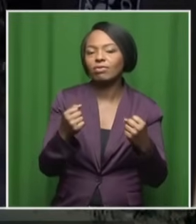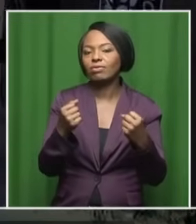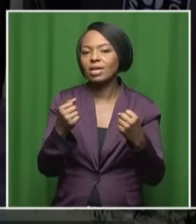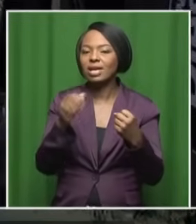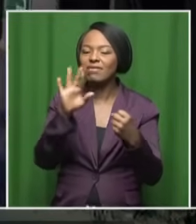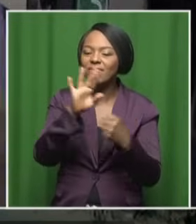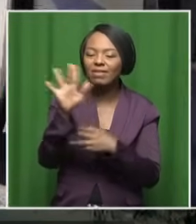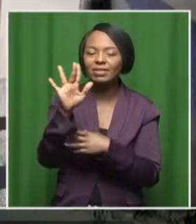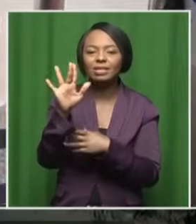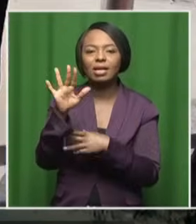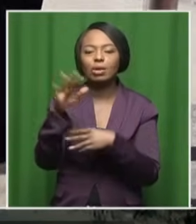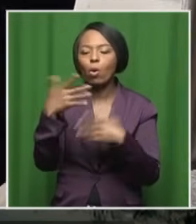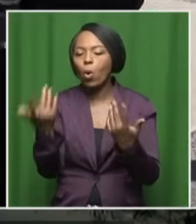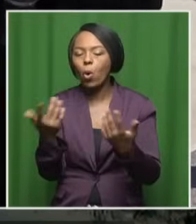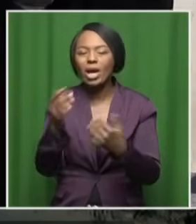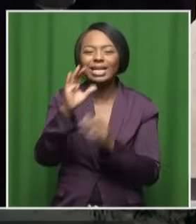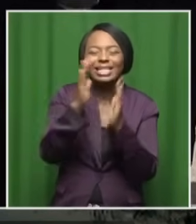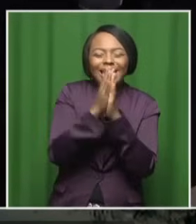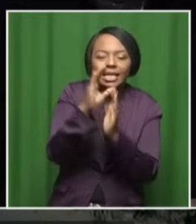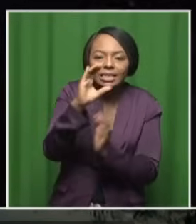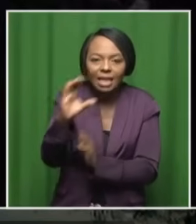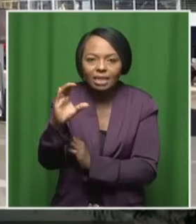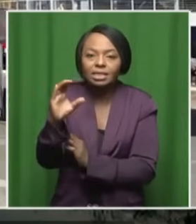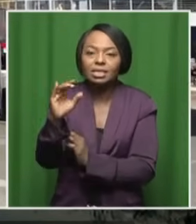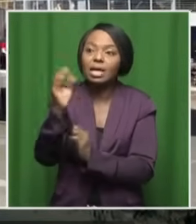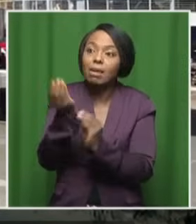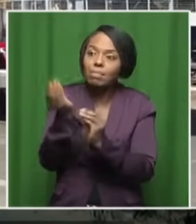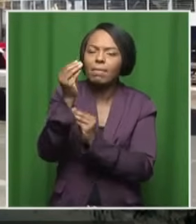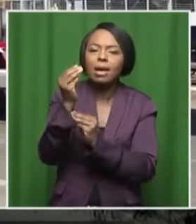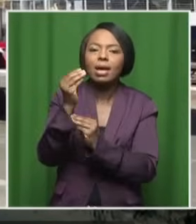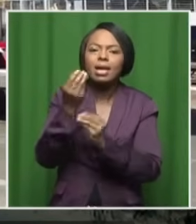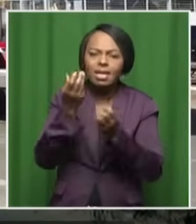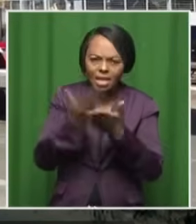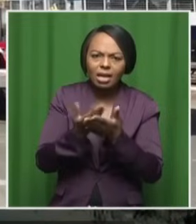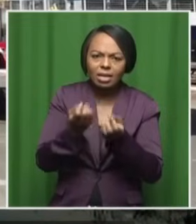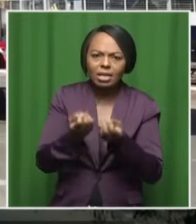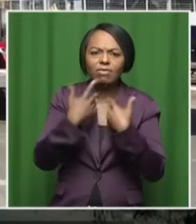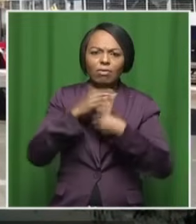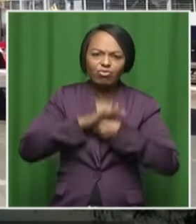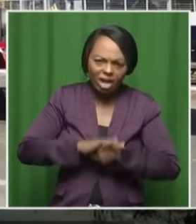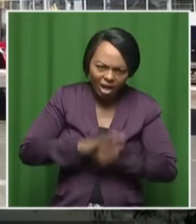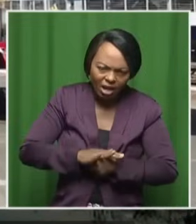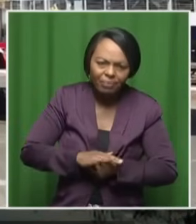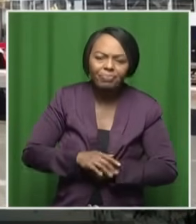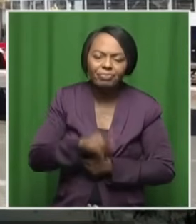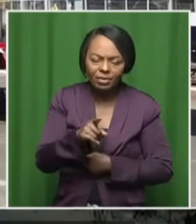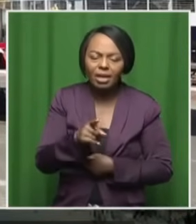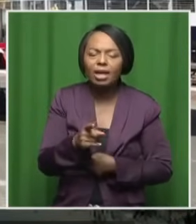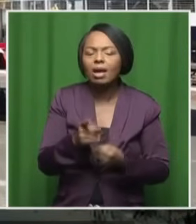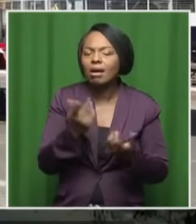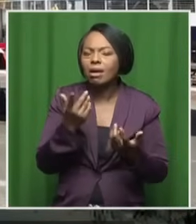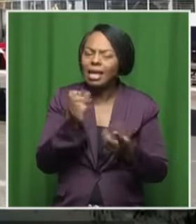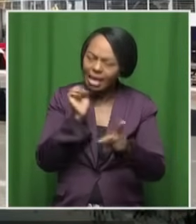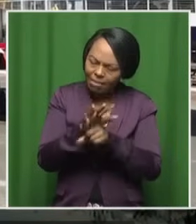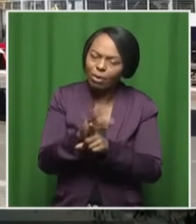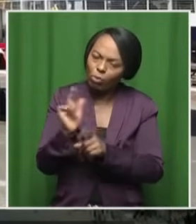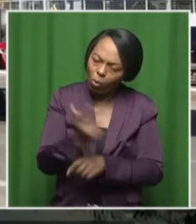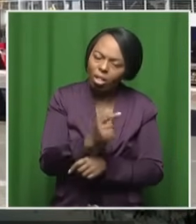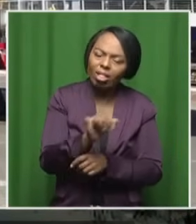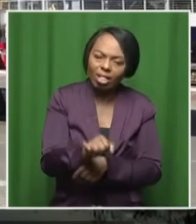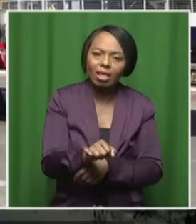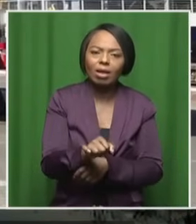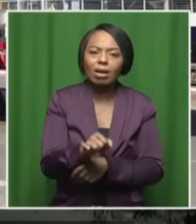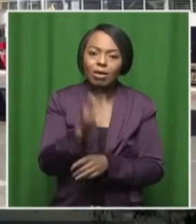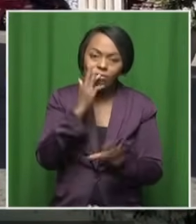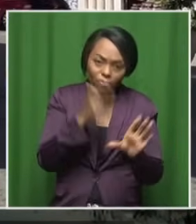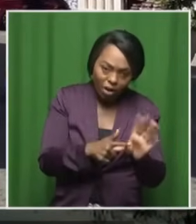cents is going to add pressure to the fuel price. And as you said in your introduction, Leanne, it has a knock-on impact. You know, when